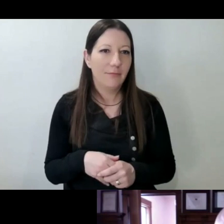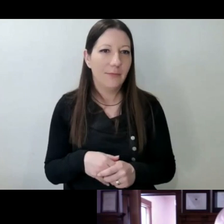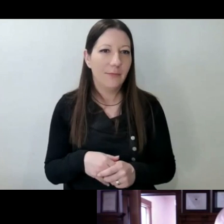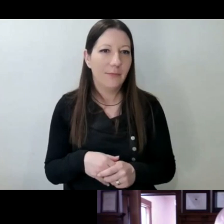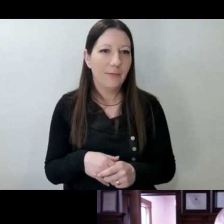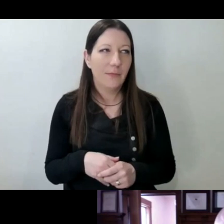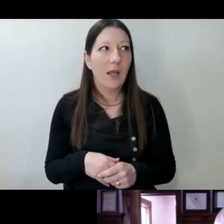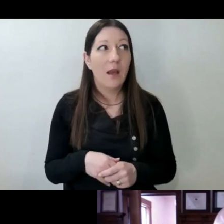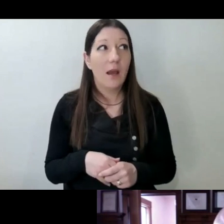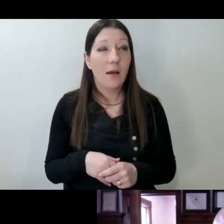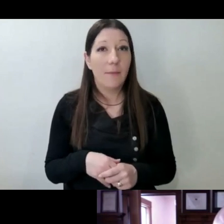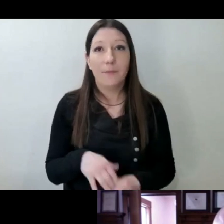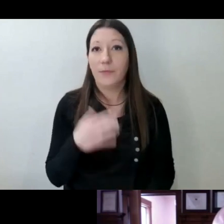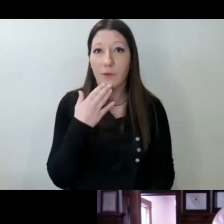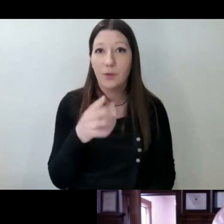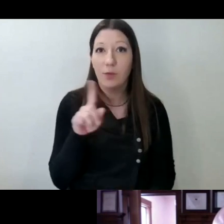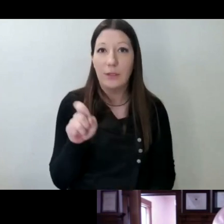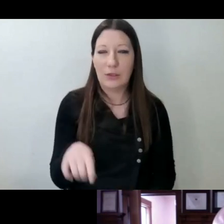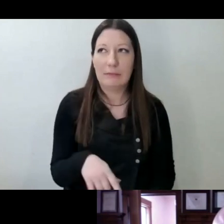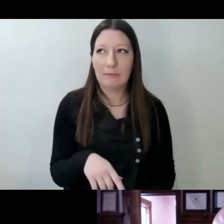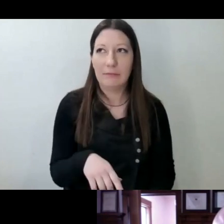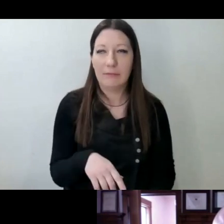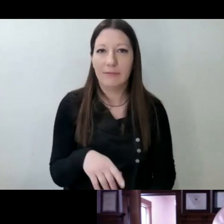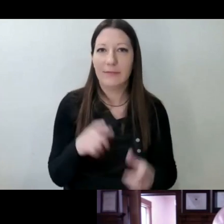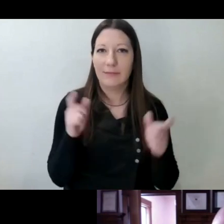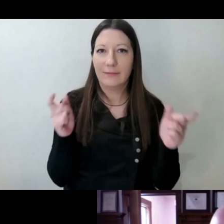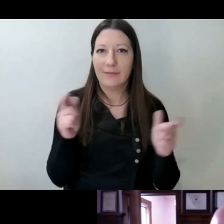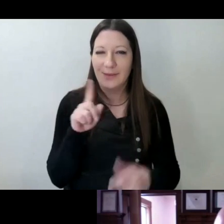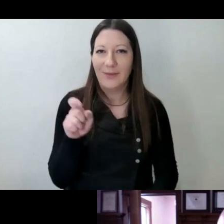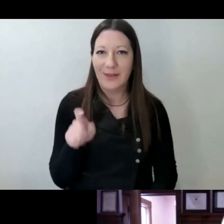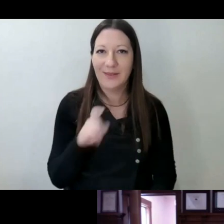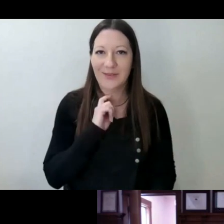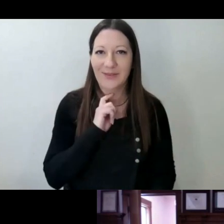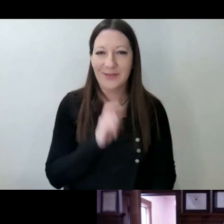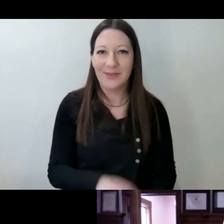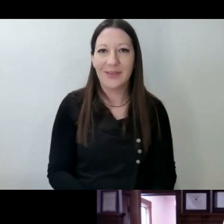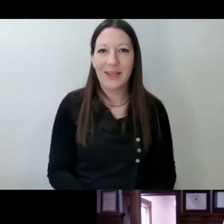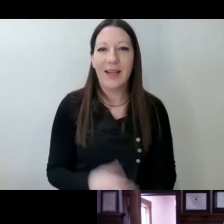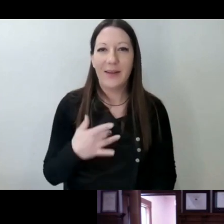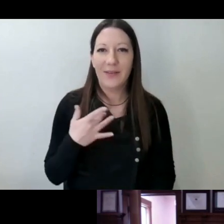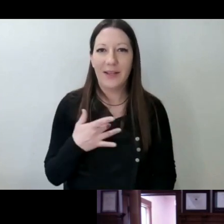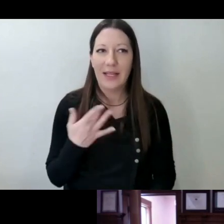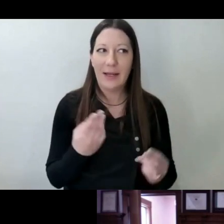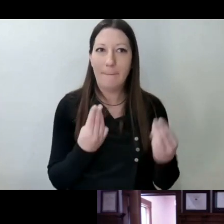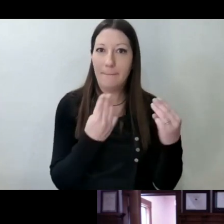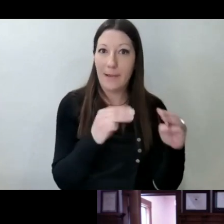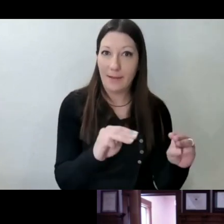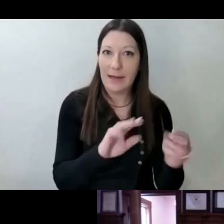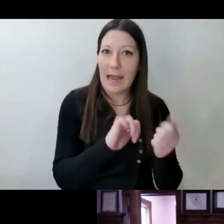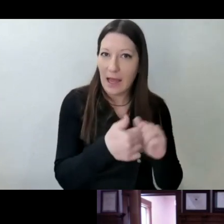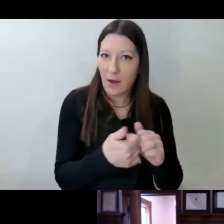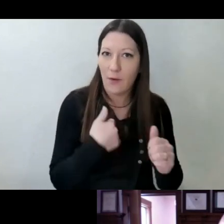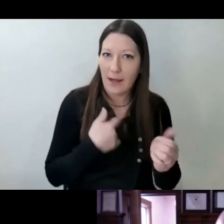That's a really good question and a really big question, I think. I think like in terms of methodology and kind of thinking